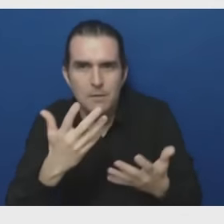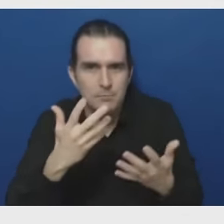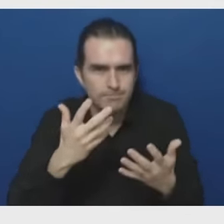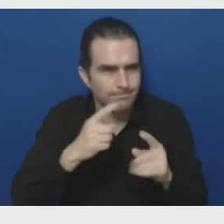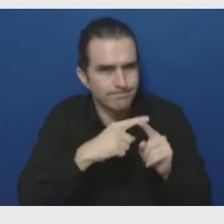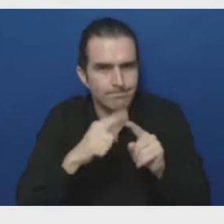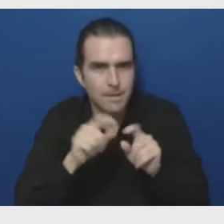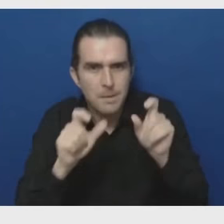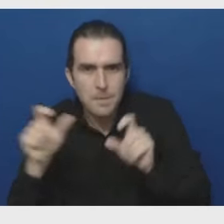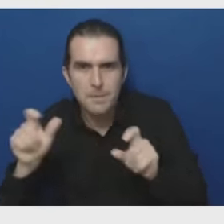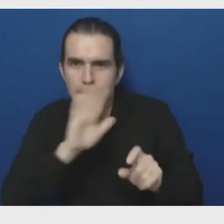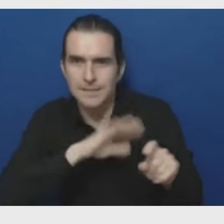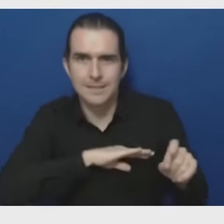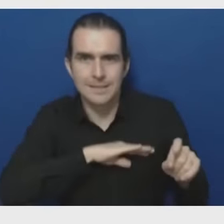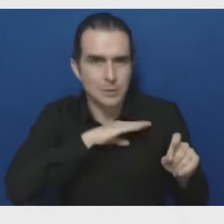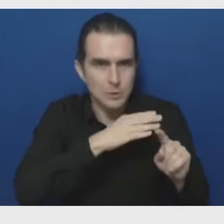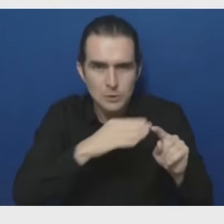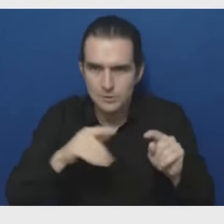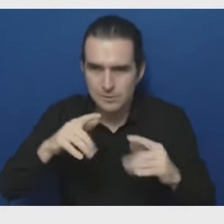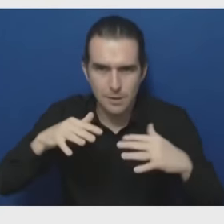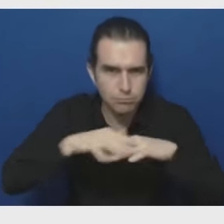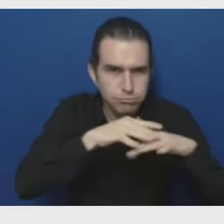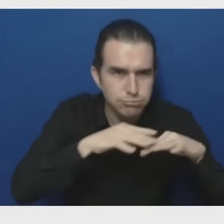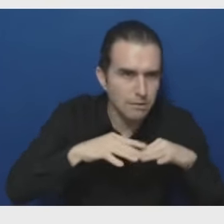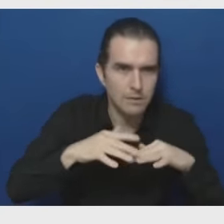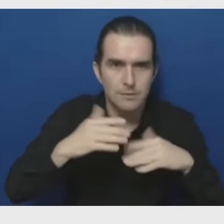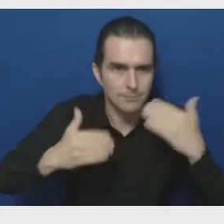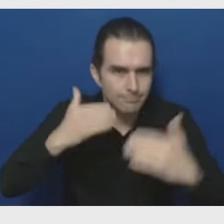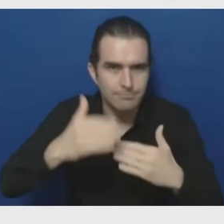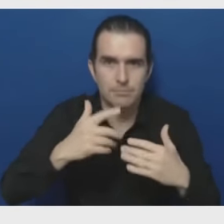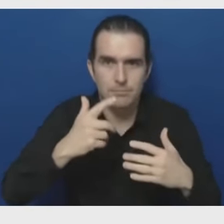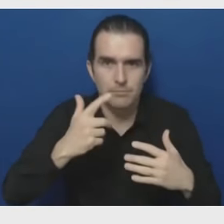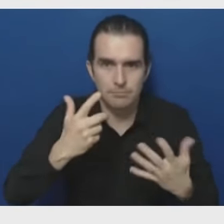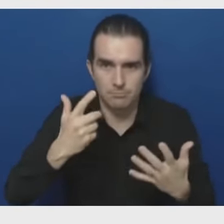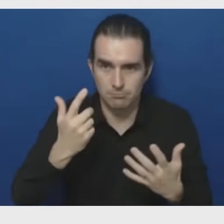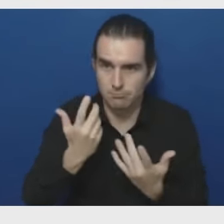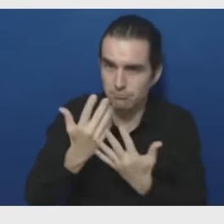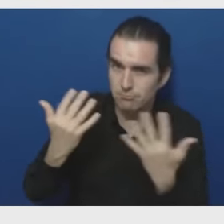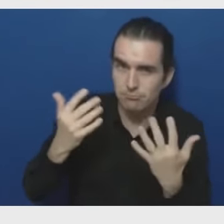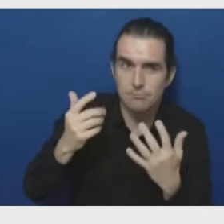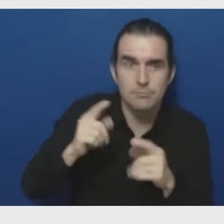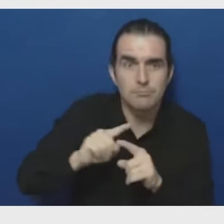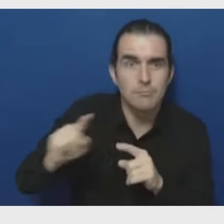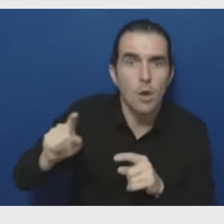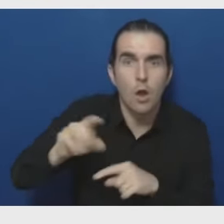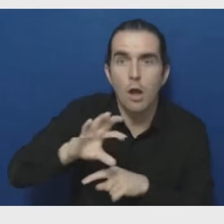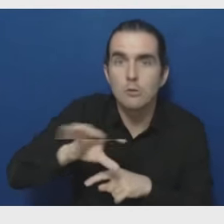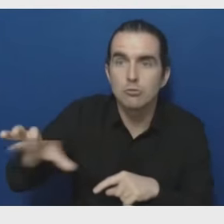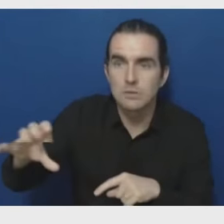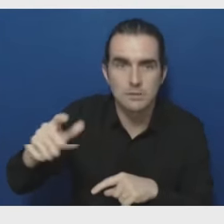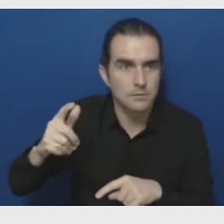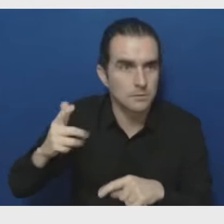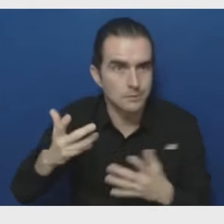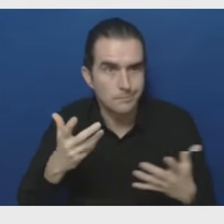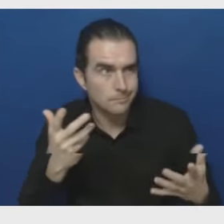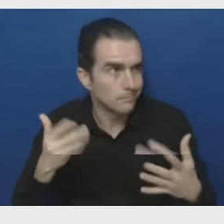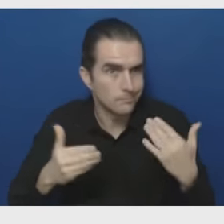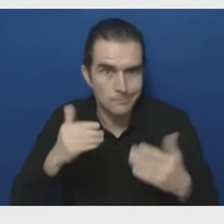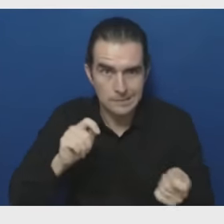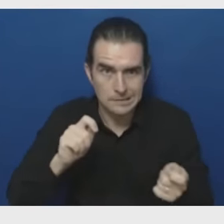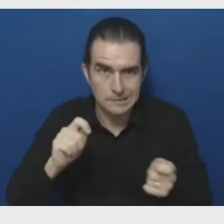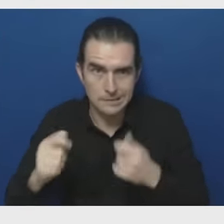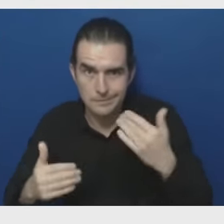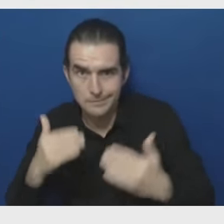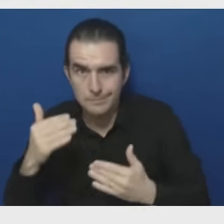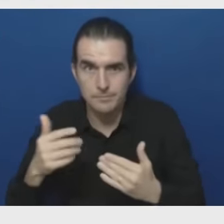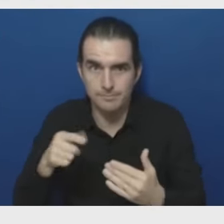greater sense now that if that is to happen, financing needs to be on the table. And I think as both our panelists spoke to, it